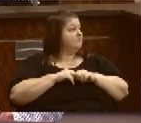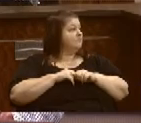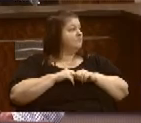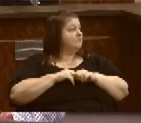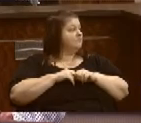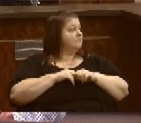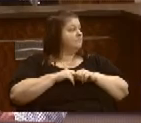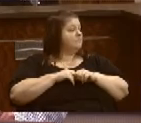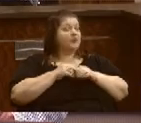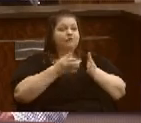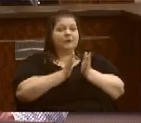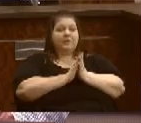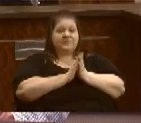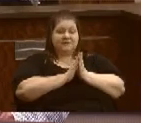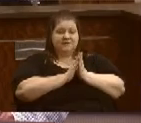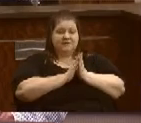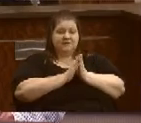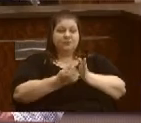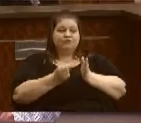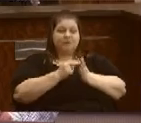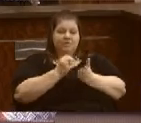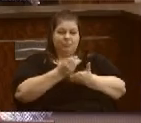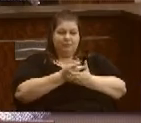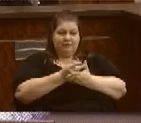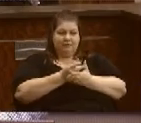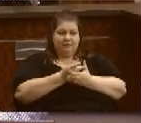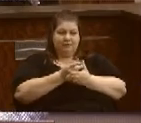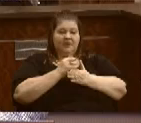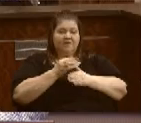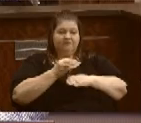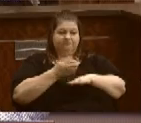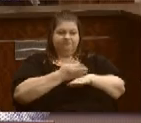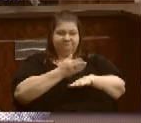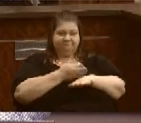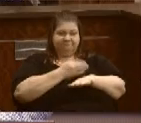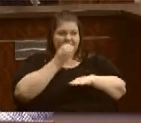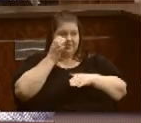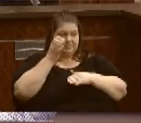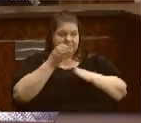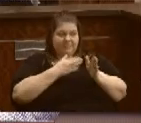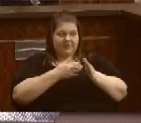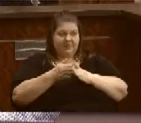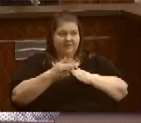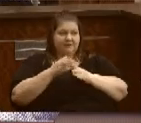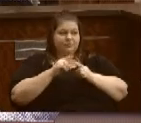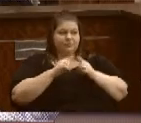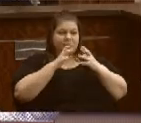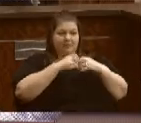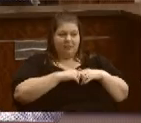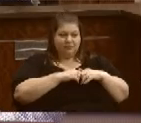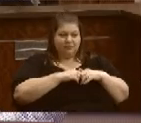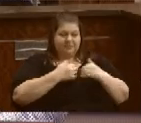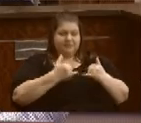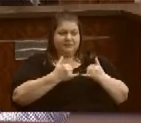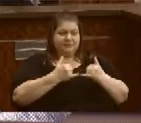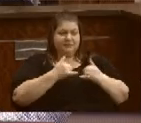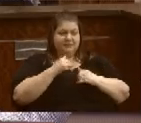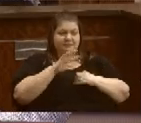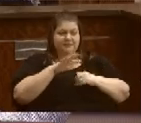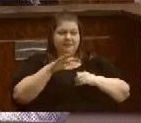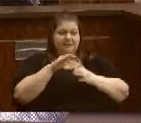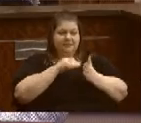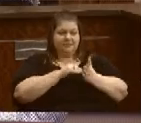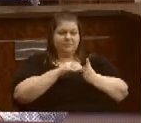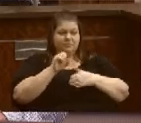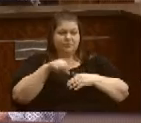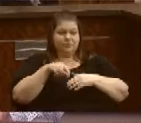20852, requesting reapproval of a revitalization overlay concept plan to demolish the existing 55,000